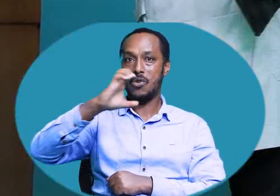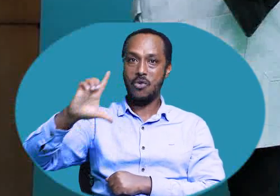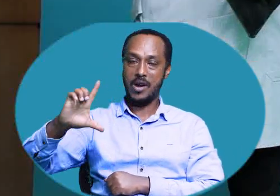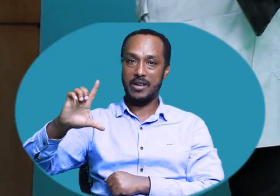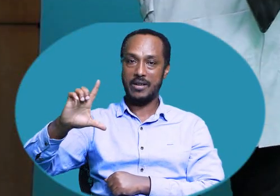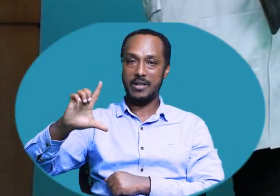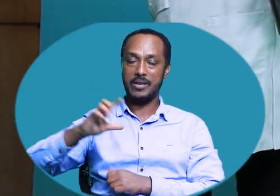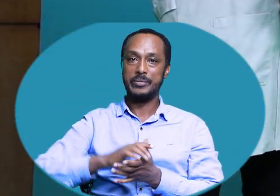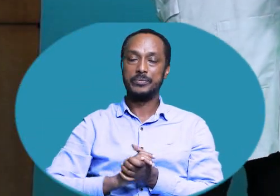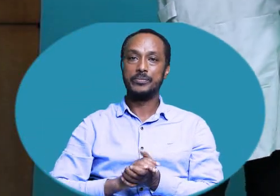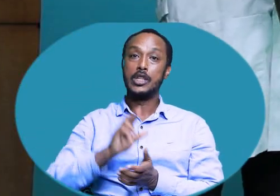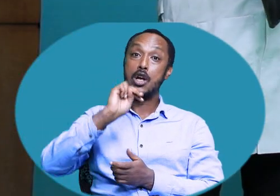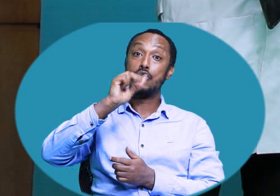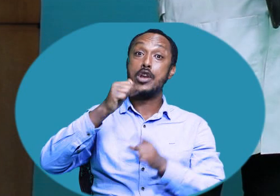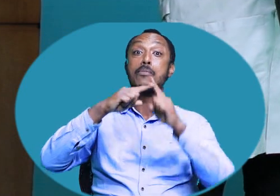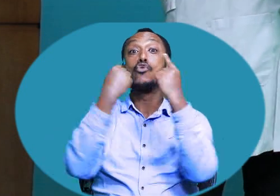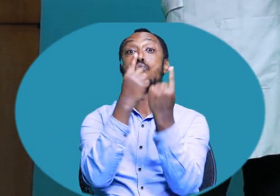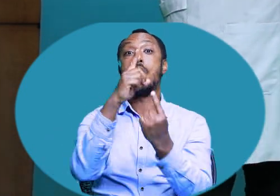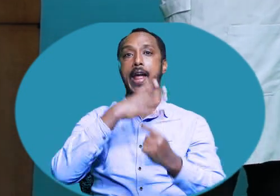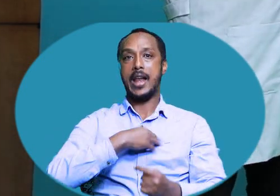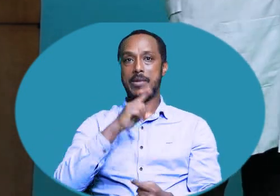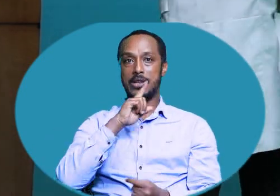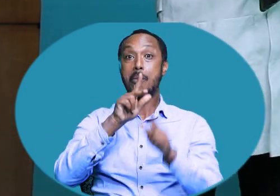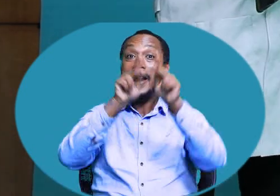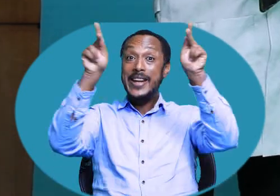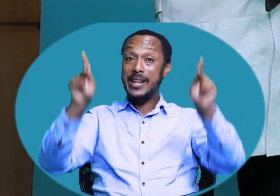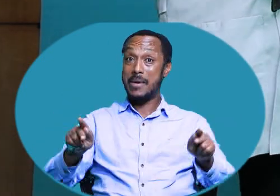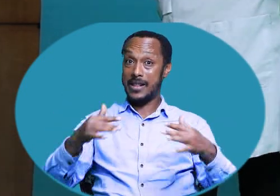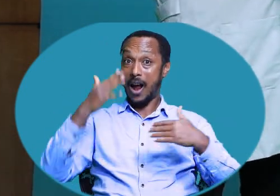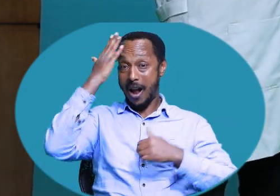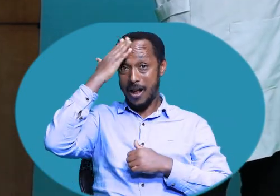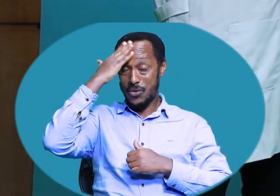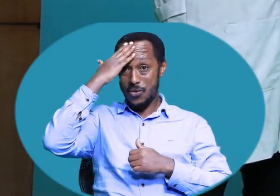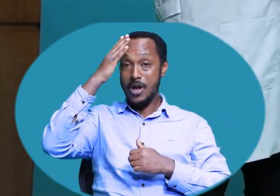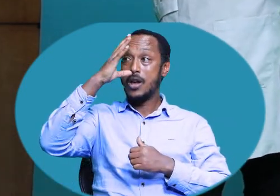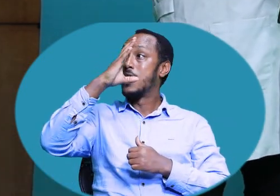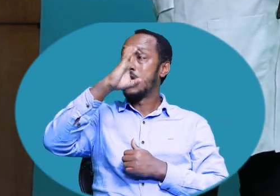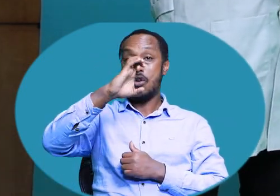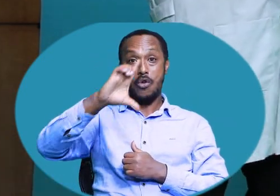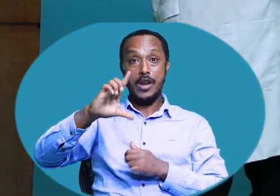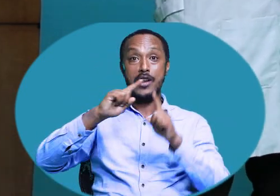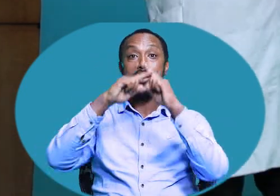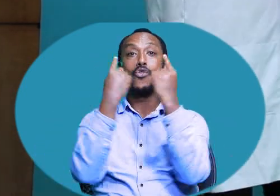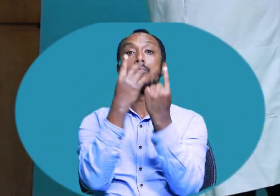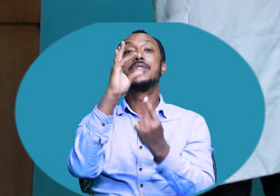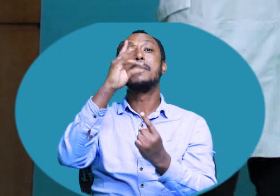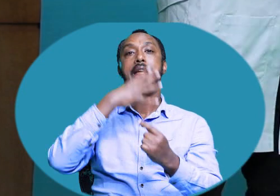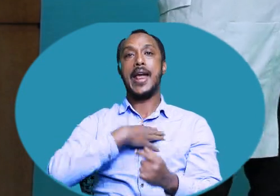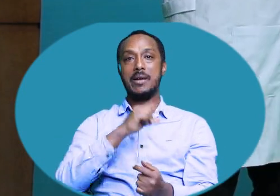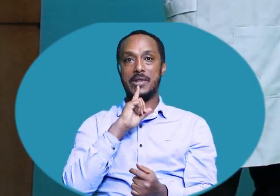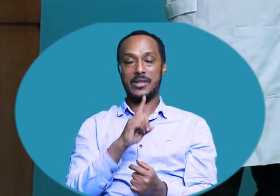one electron. You know sodium is group 1 element, chlorine is group 7 element. Transfer of electrons takes place sodium